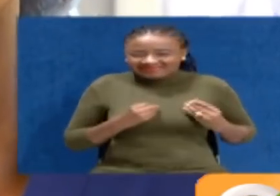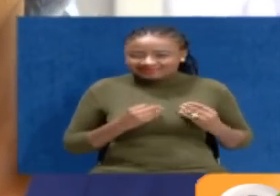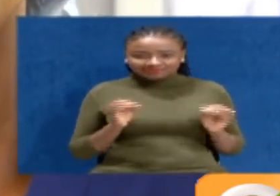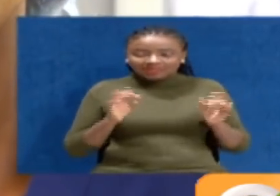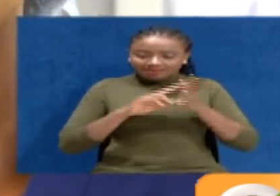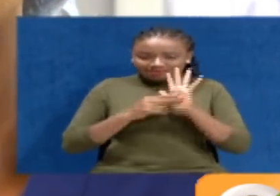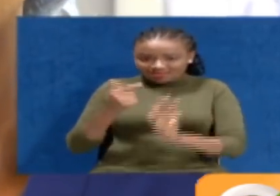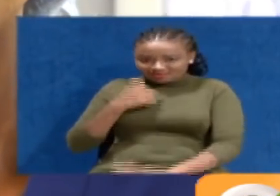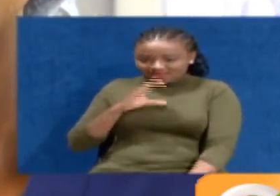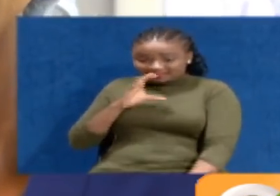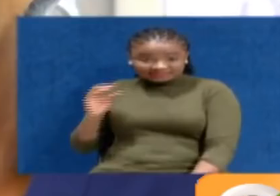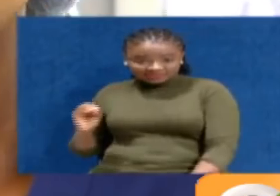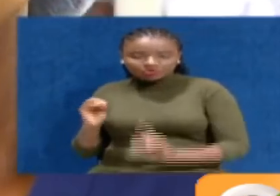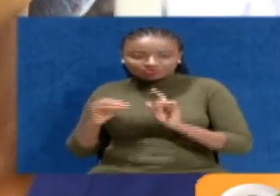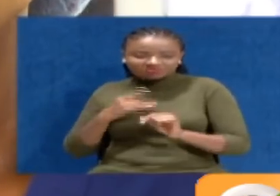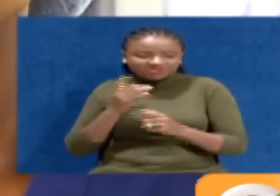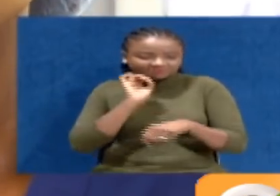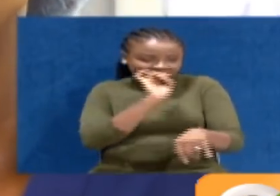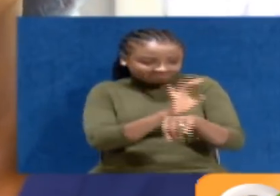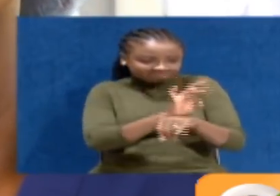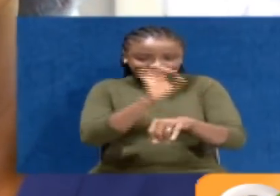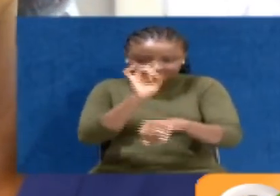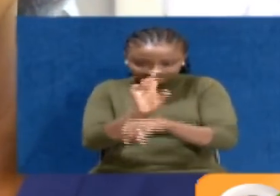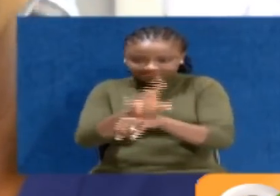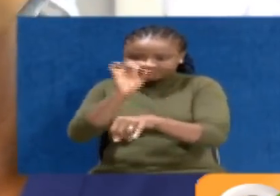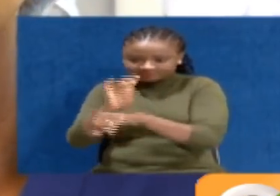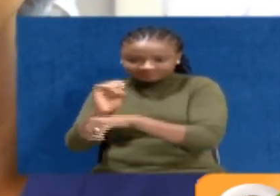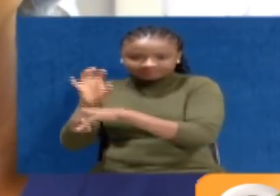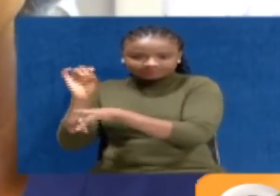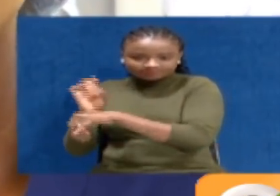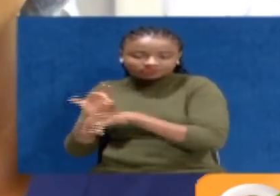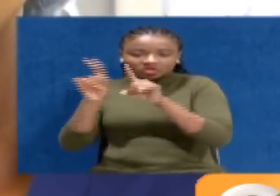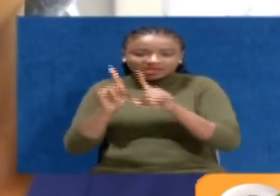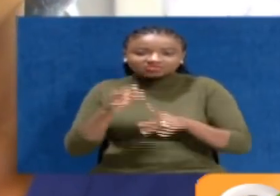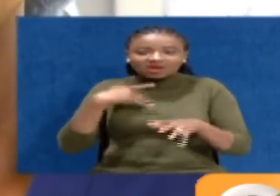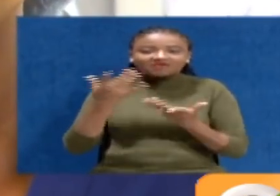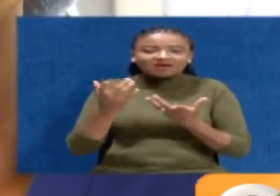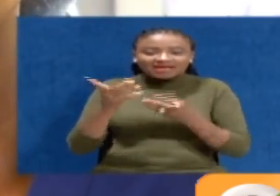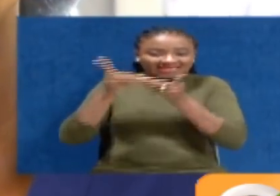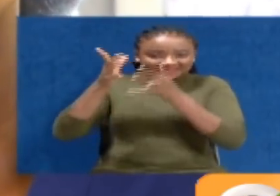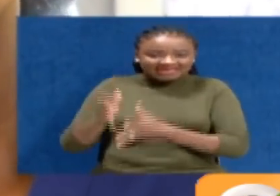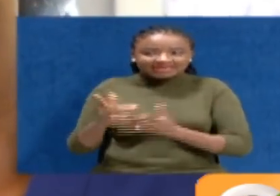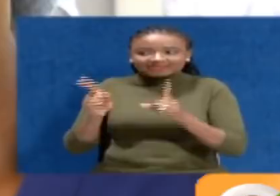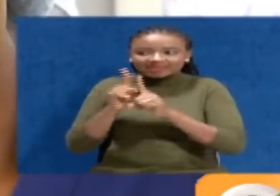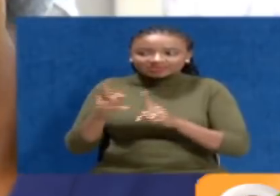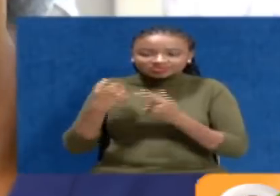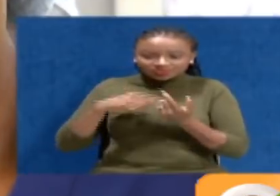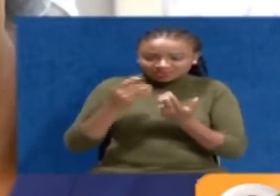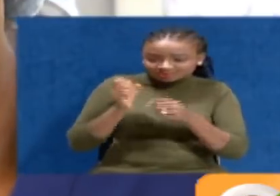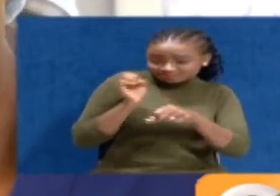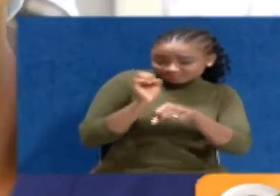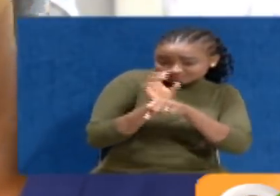as a clinician, and the good thing about Kimbilio is that we have our spiritual director also. There's an extent in which we